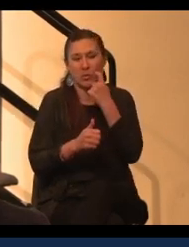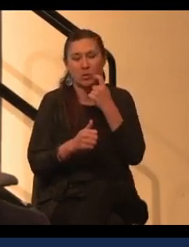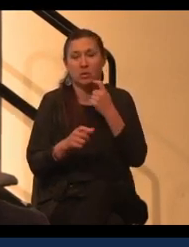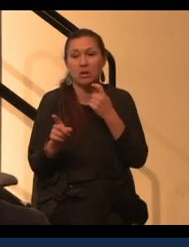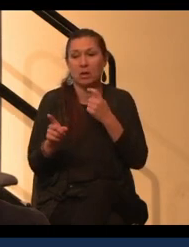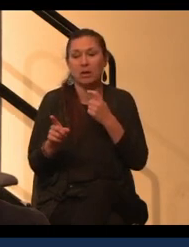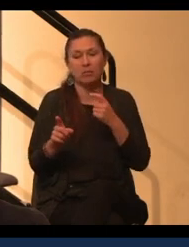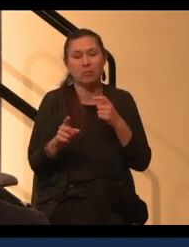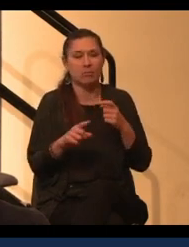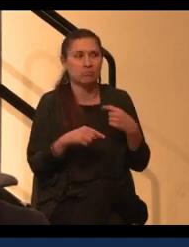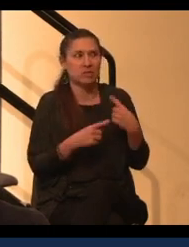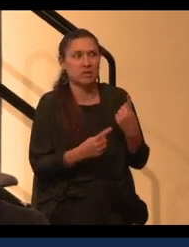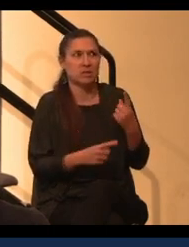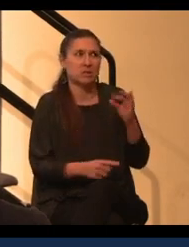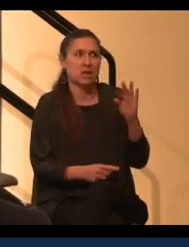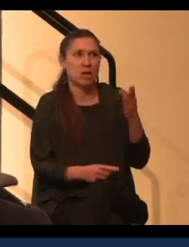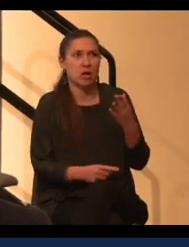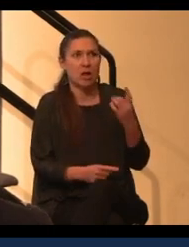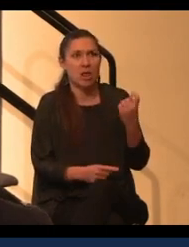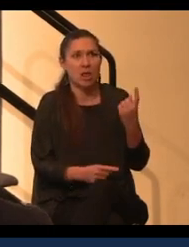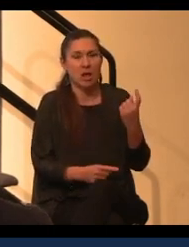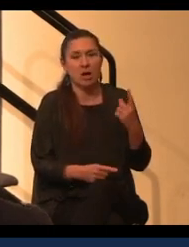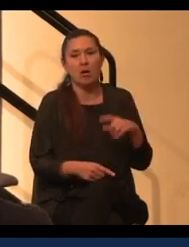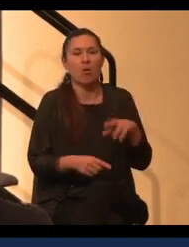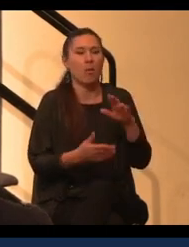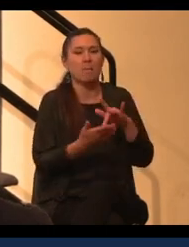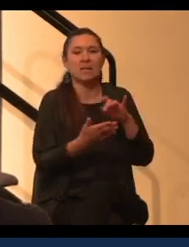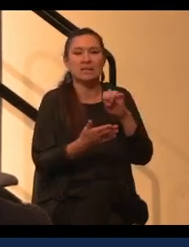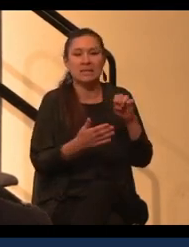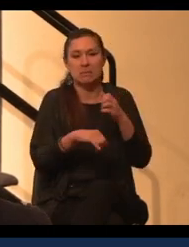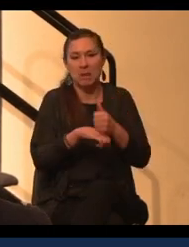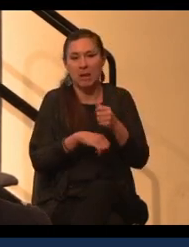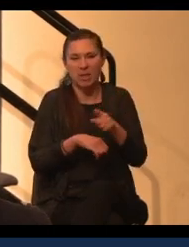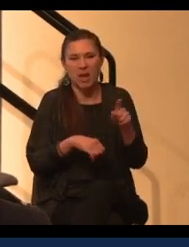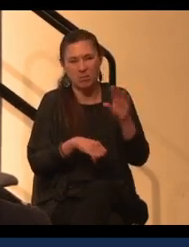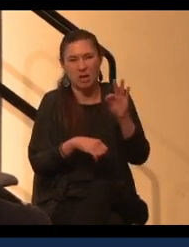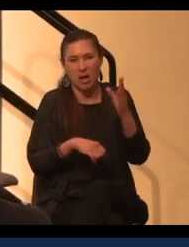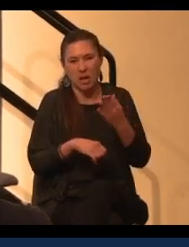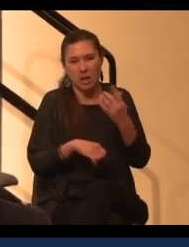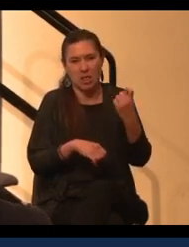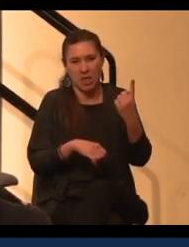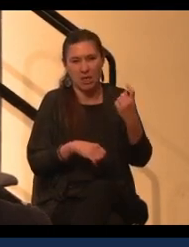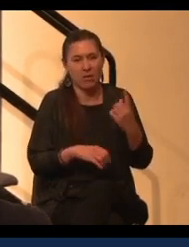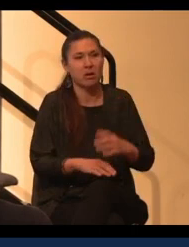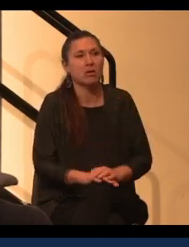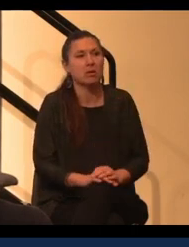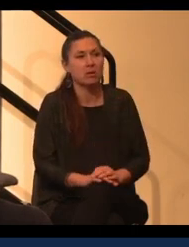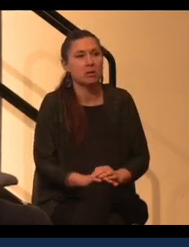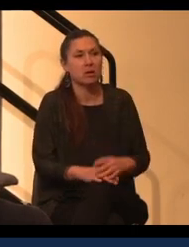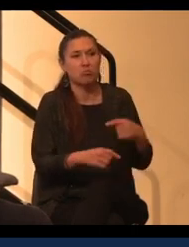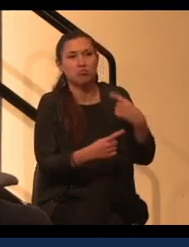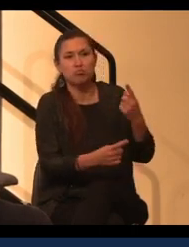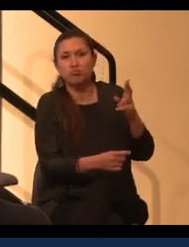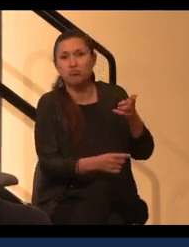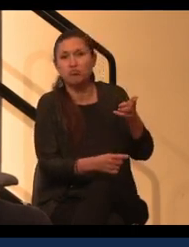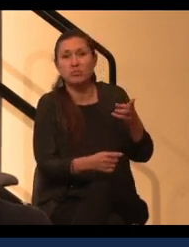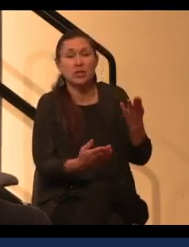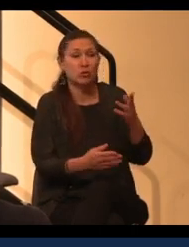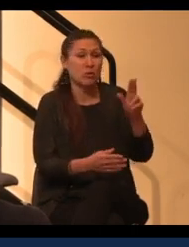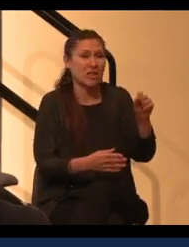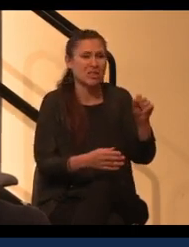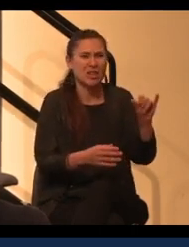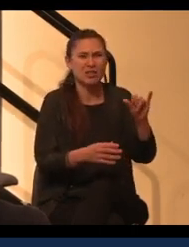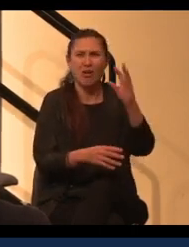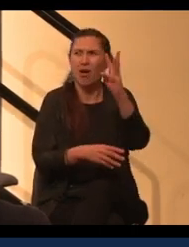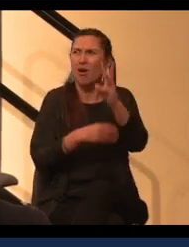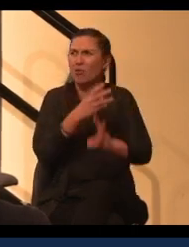post 9/11. We're blaming those from the Middle East, and again, and throughout history. But not just in the United States. We see this throughout the world. The